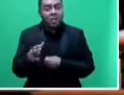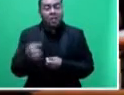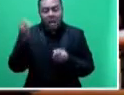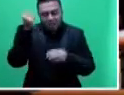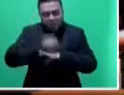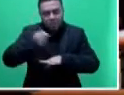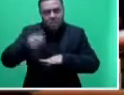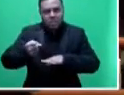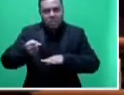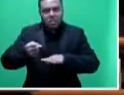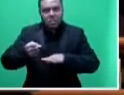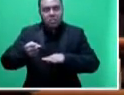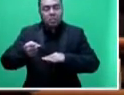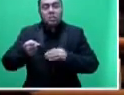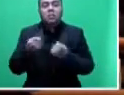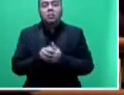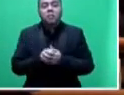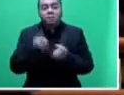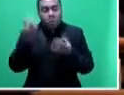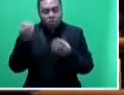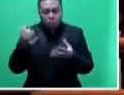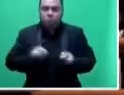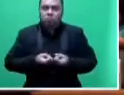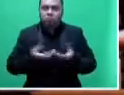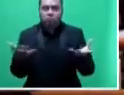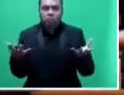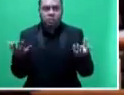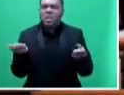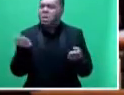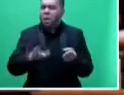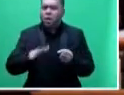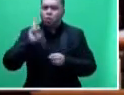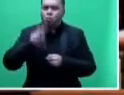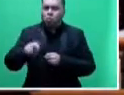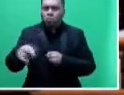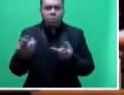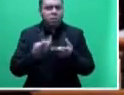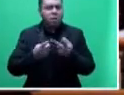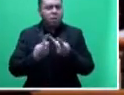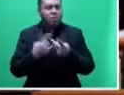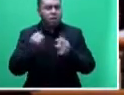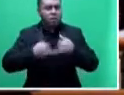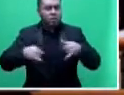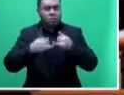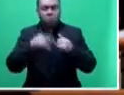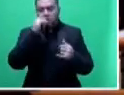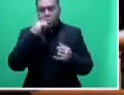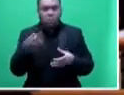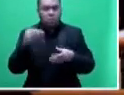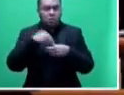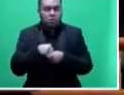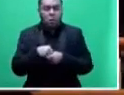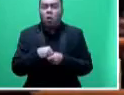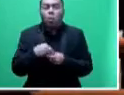information was delivered in such an effective manner. Even in many rural maritime areas, our people relied on our social media pages for their